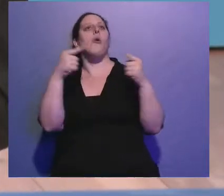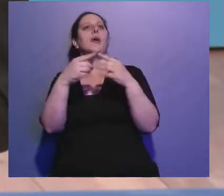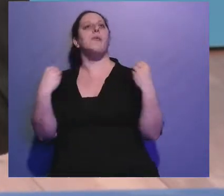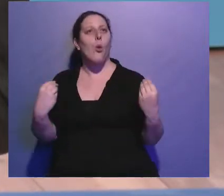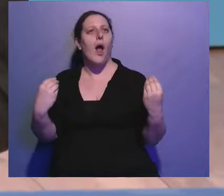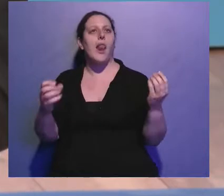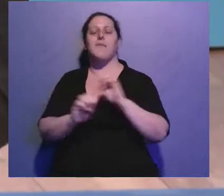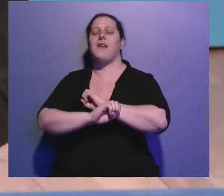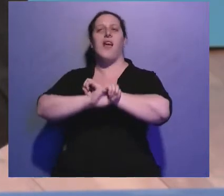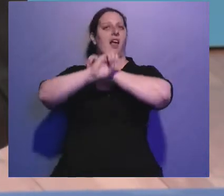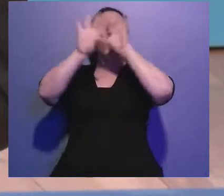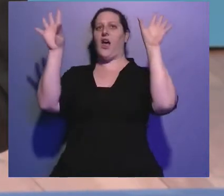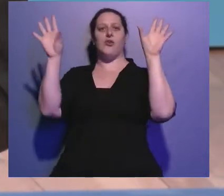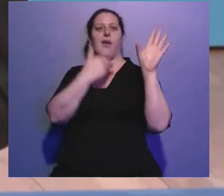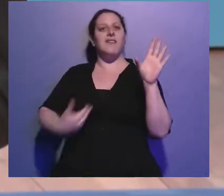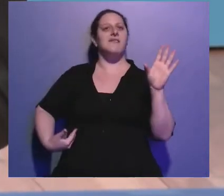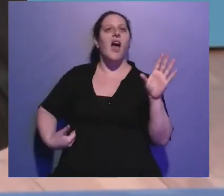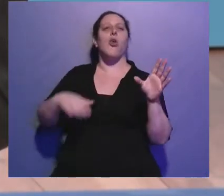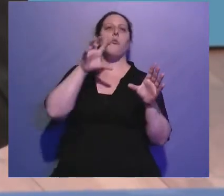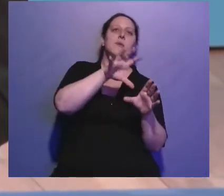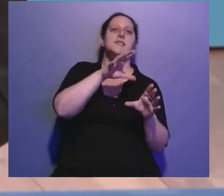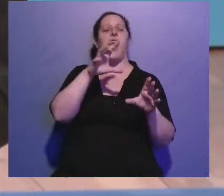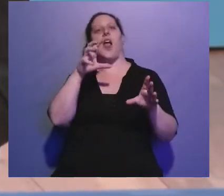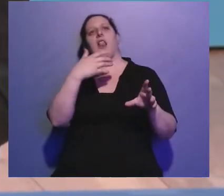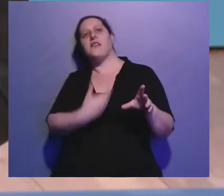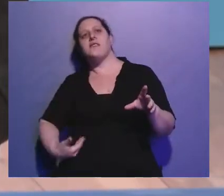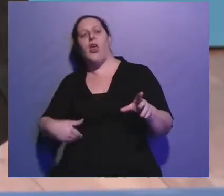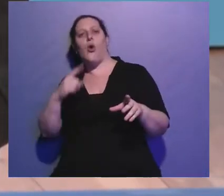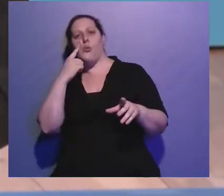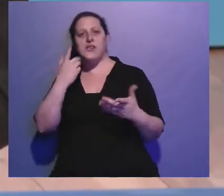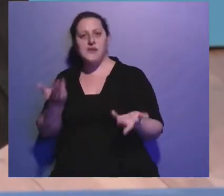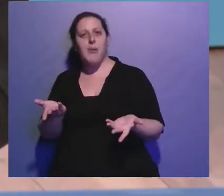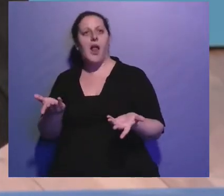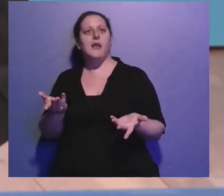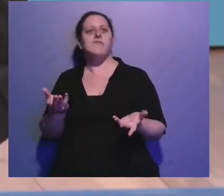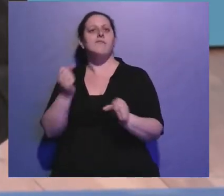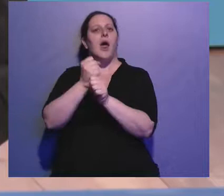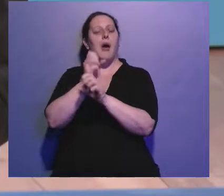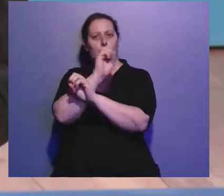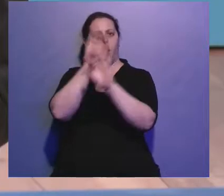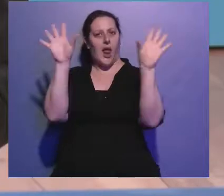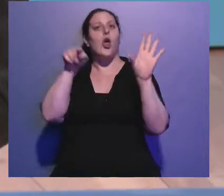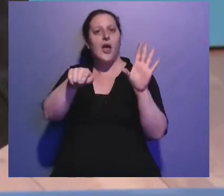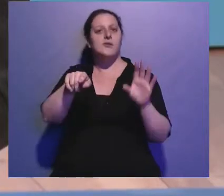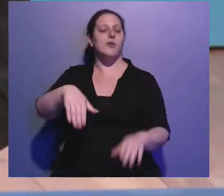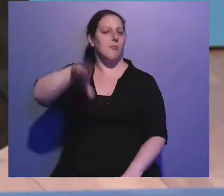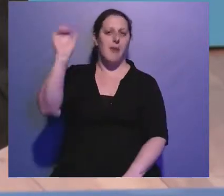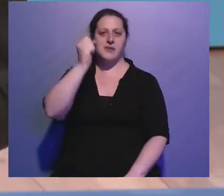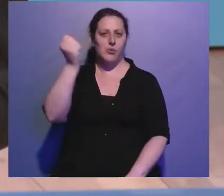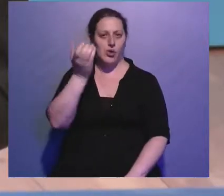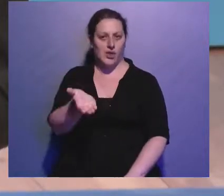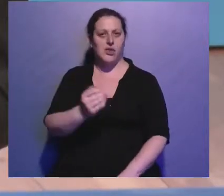should understand that this is for the greater transparency of the state administration,